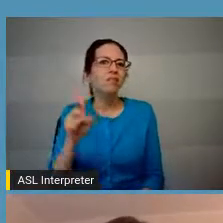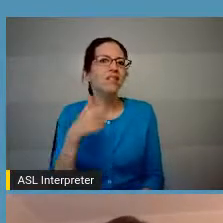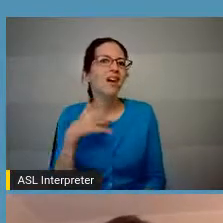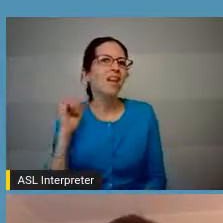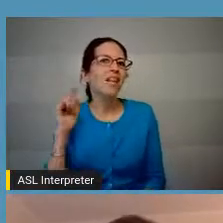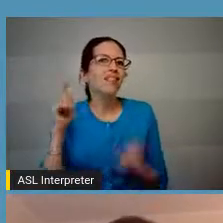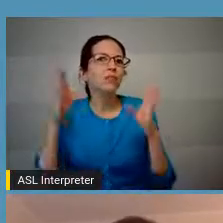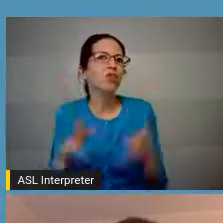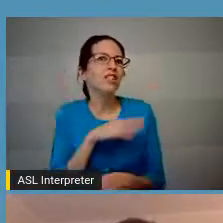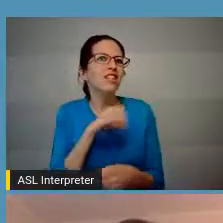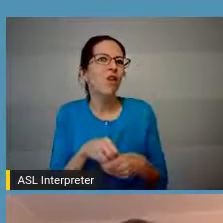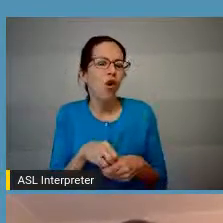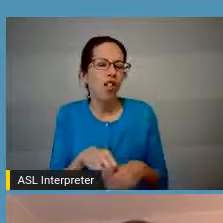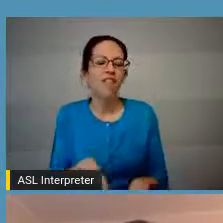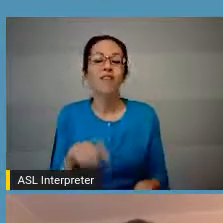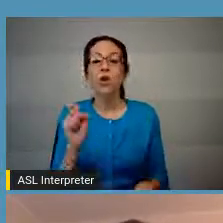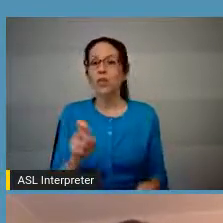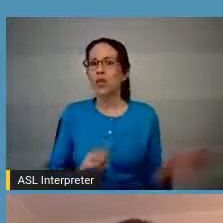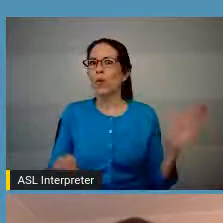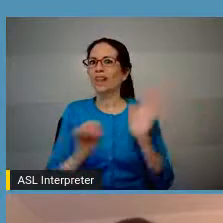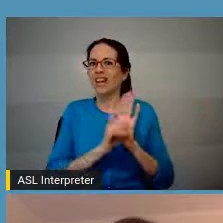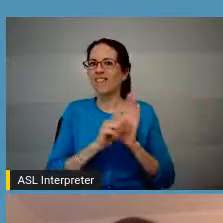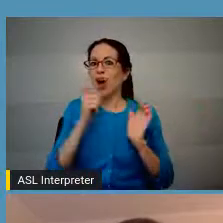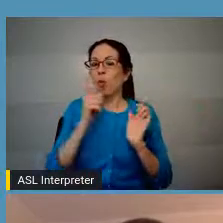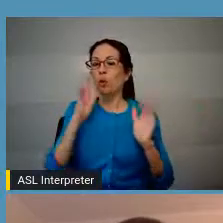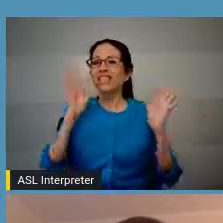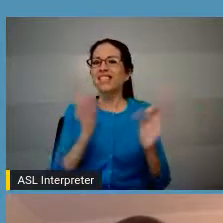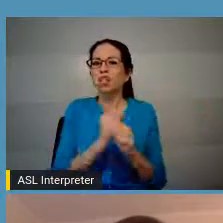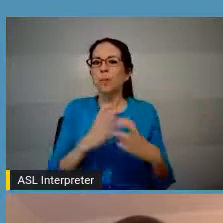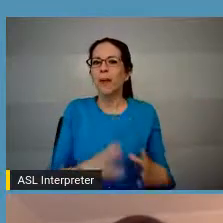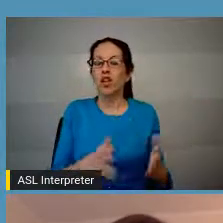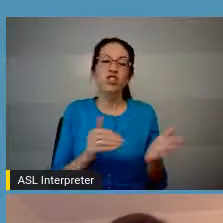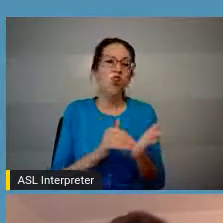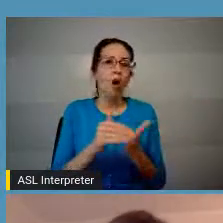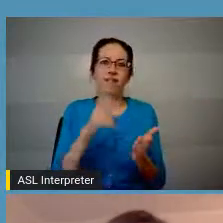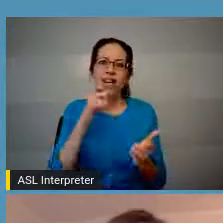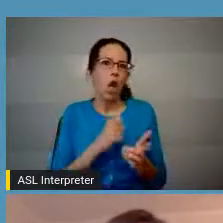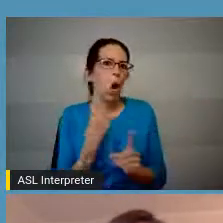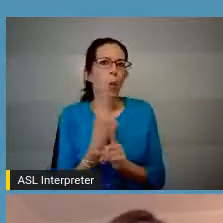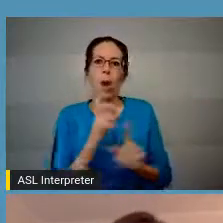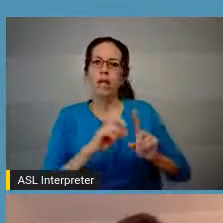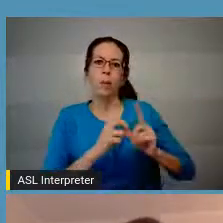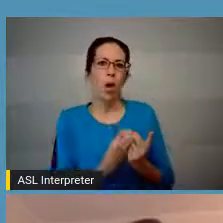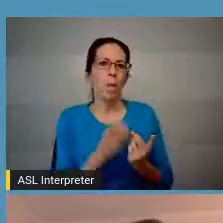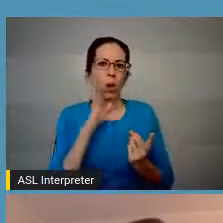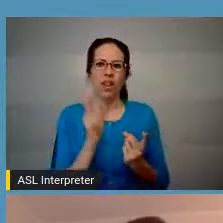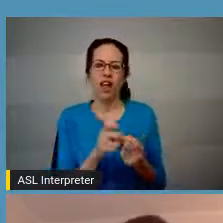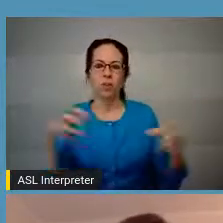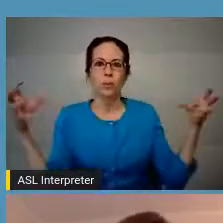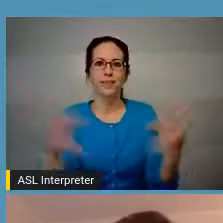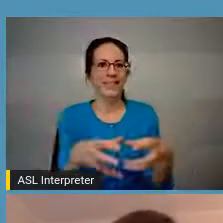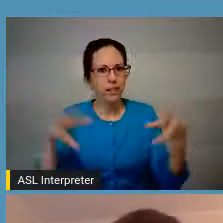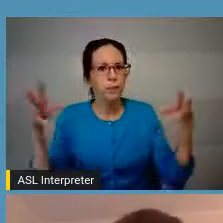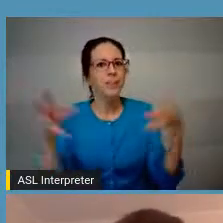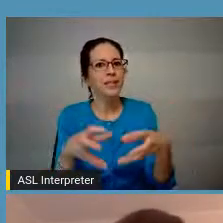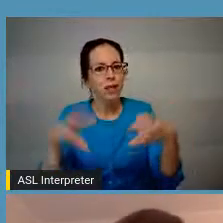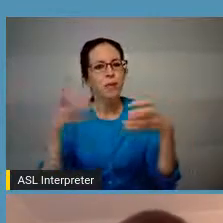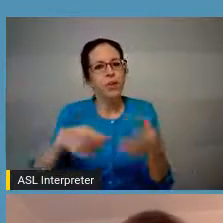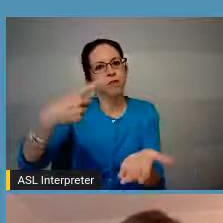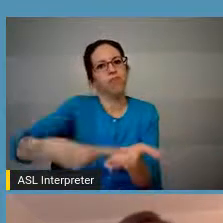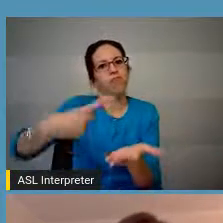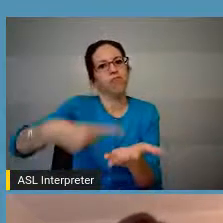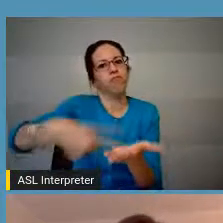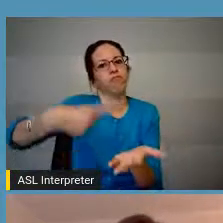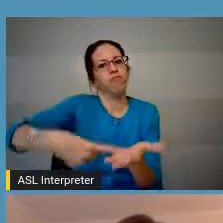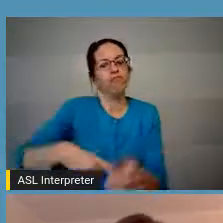decision makers, and they will probably be interdepartmental, and they need to meet semi-regularly. Eventually, you're going to